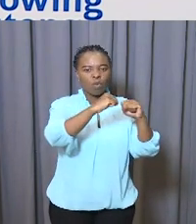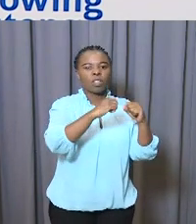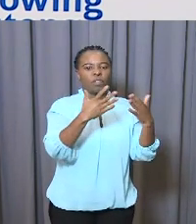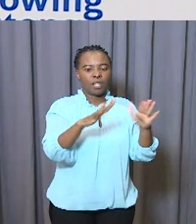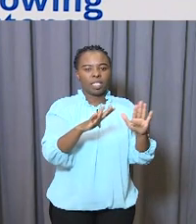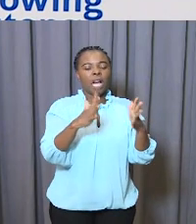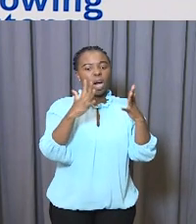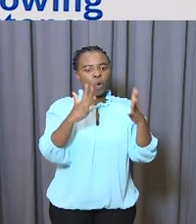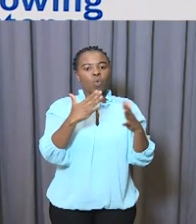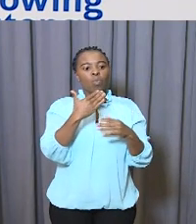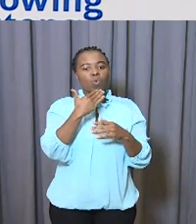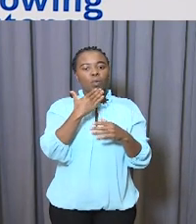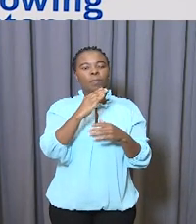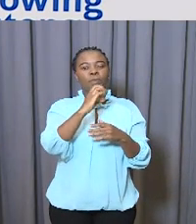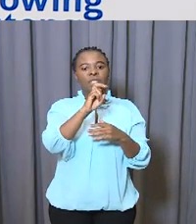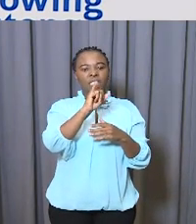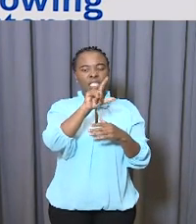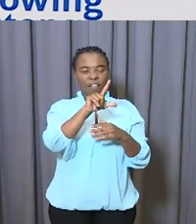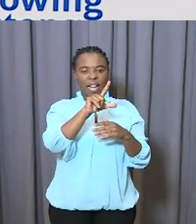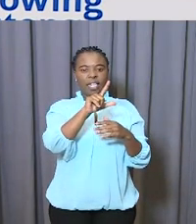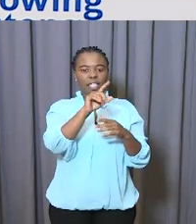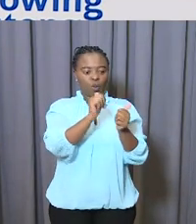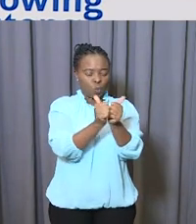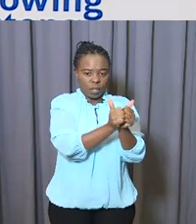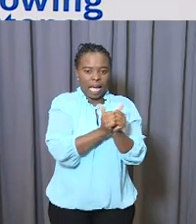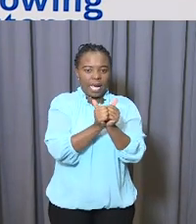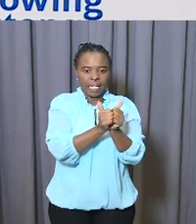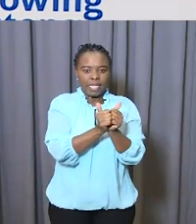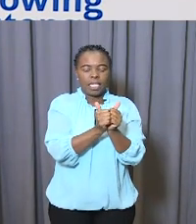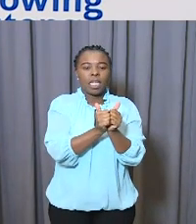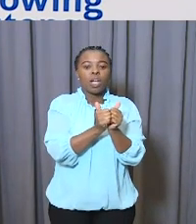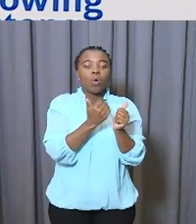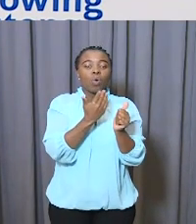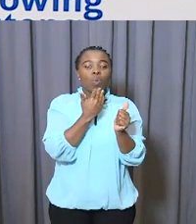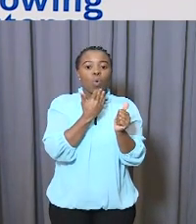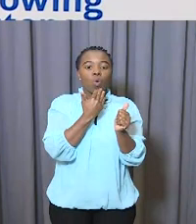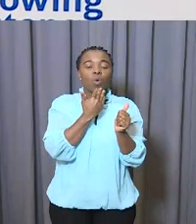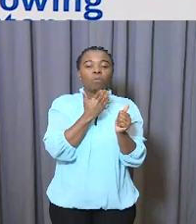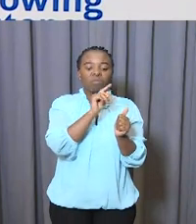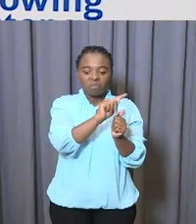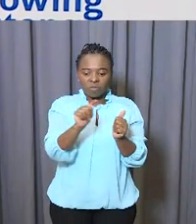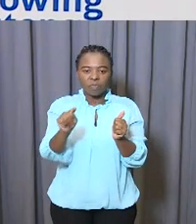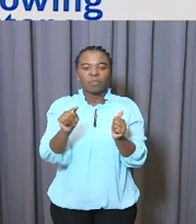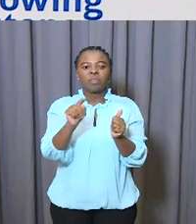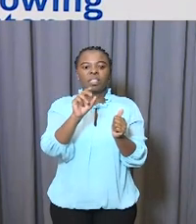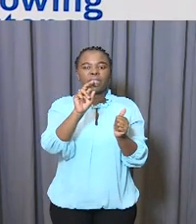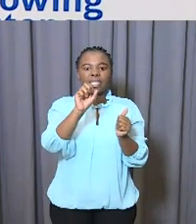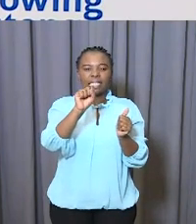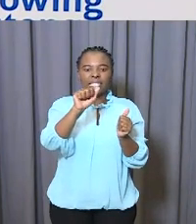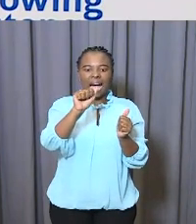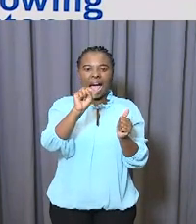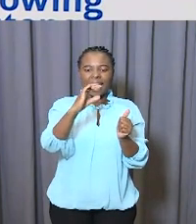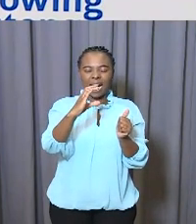the civil society movement called COVID Front, which is led by all the NetLeg structures and all the SANAC structures,